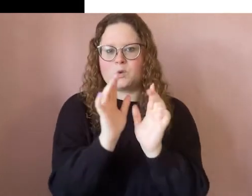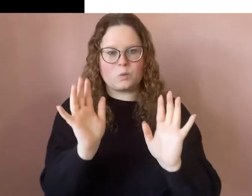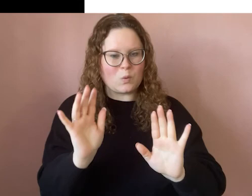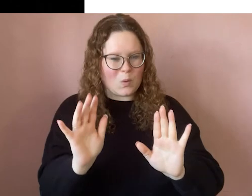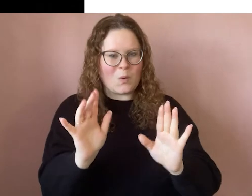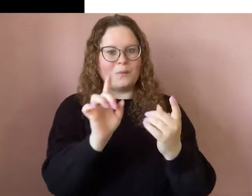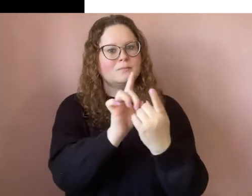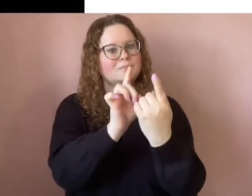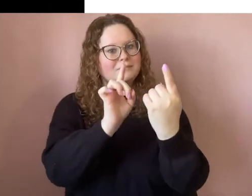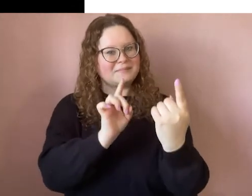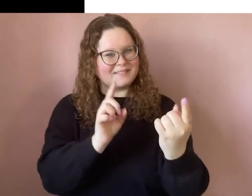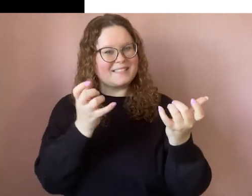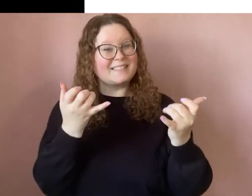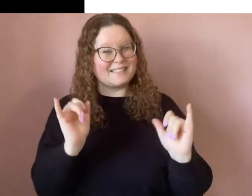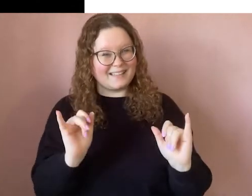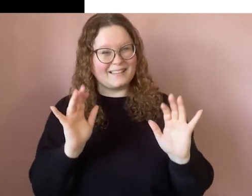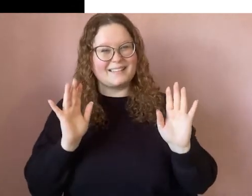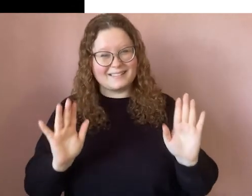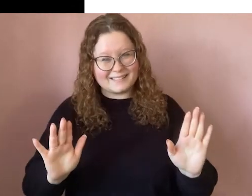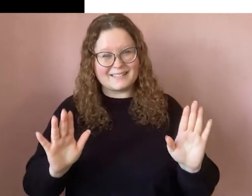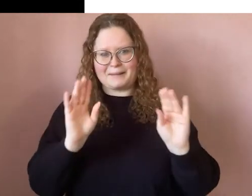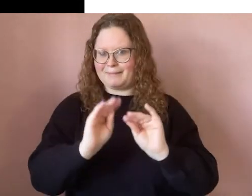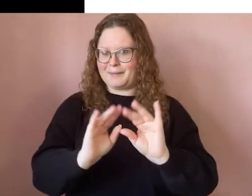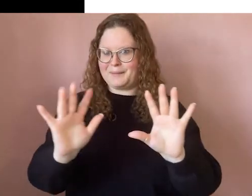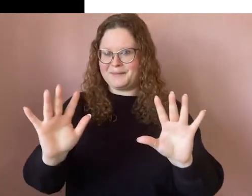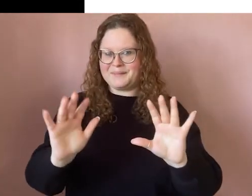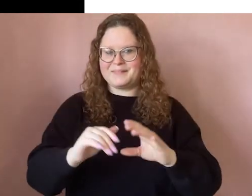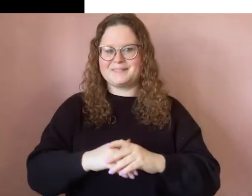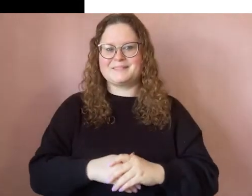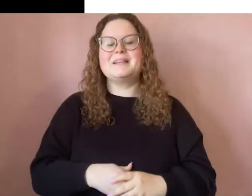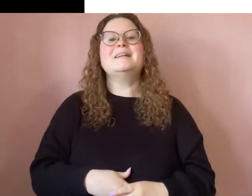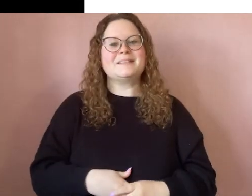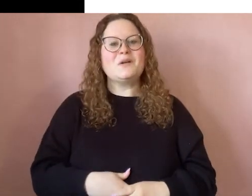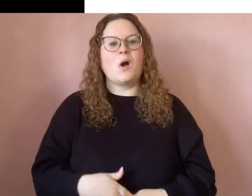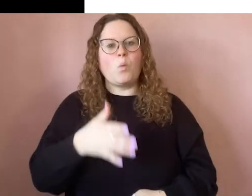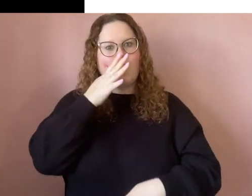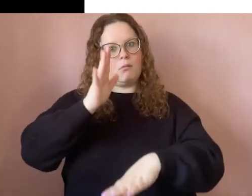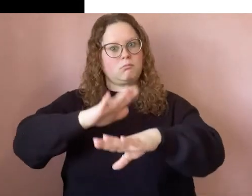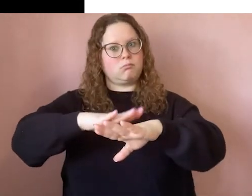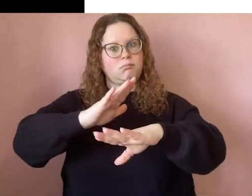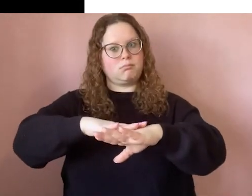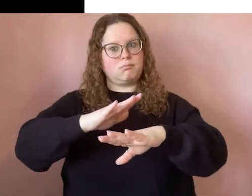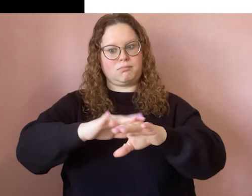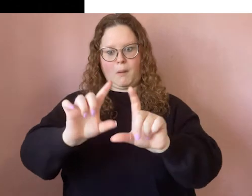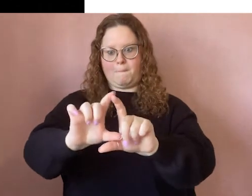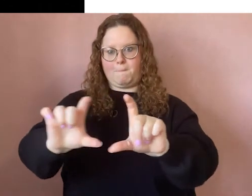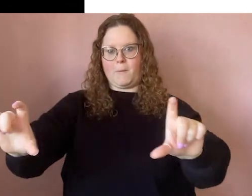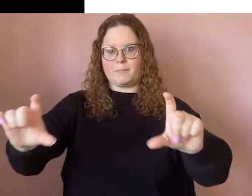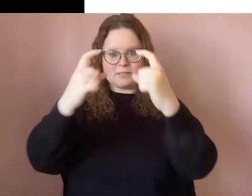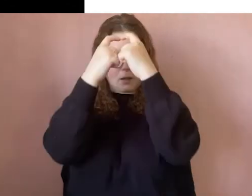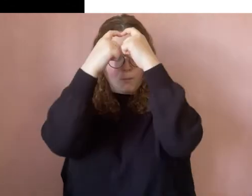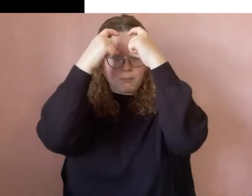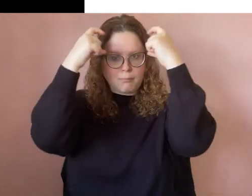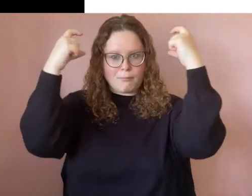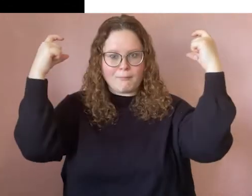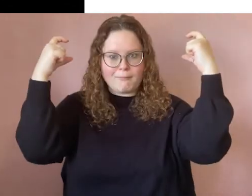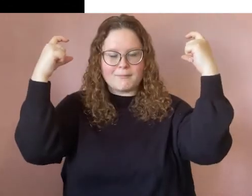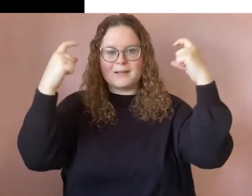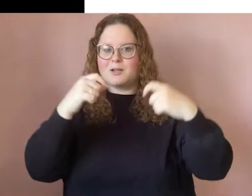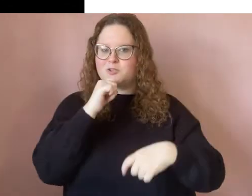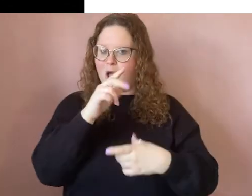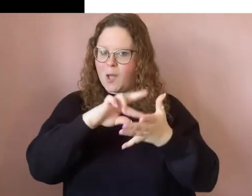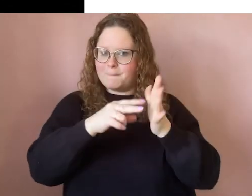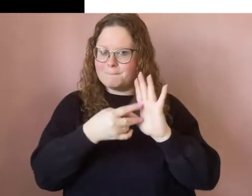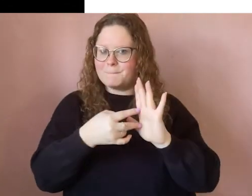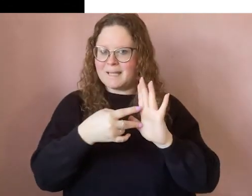a better kind of way of describing. For instance, we're talking a lot about social distancing now with our COVID world. And Bill, you